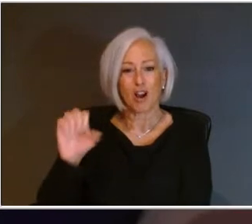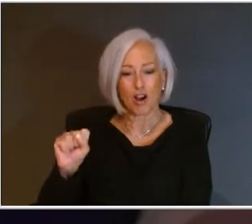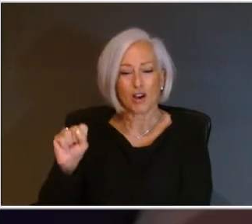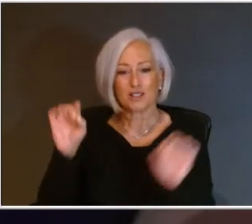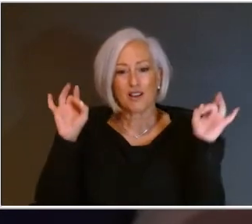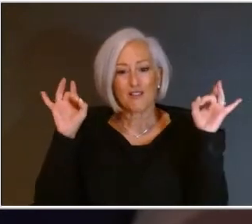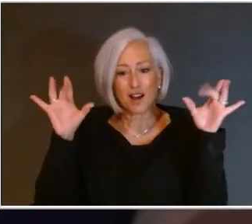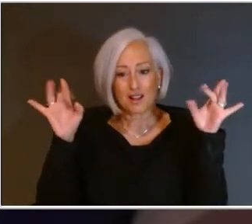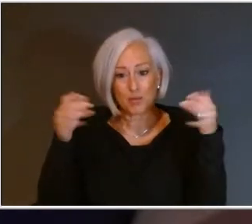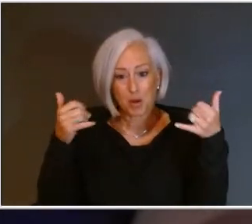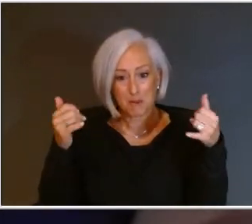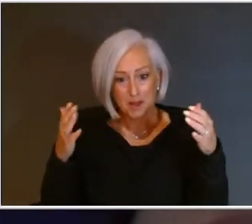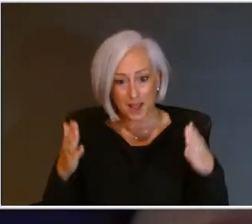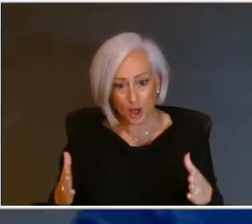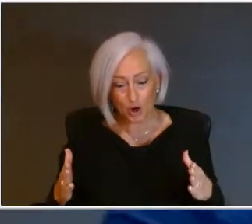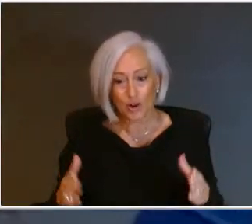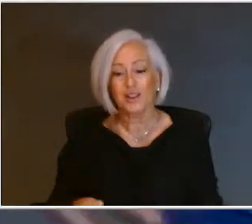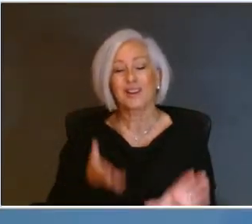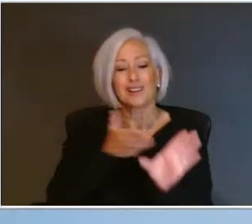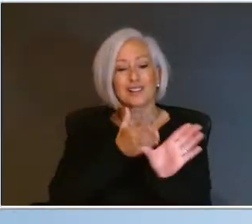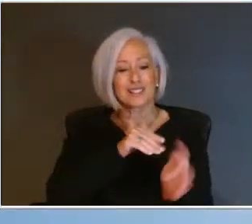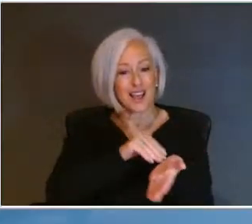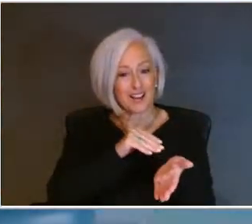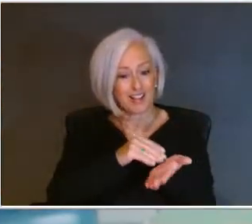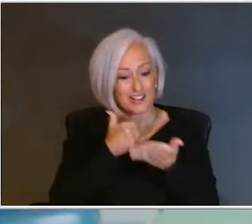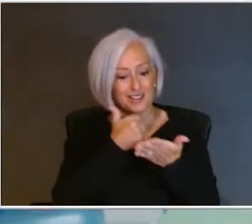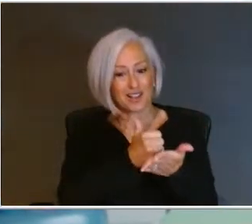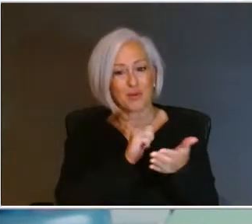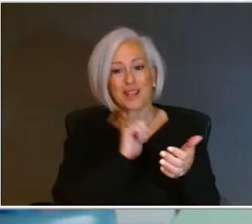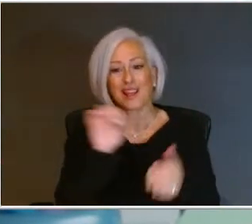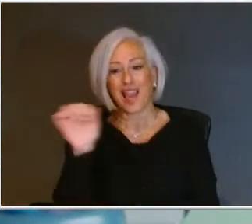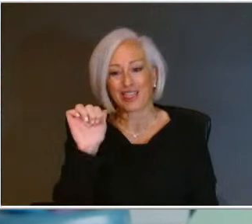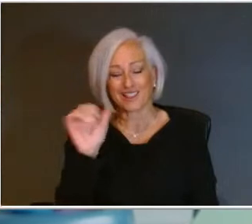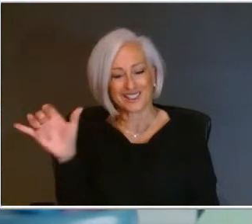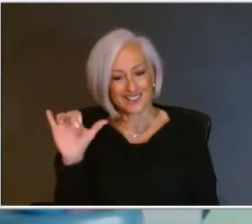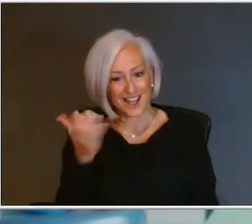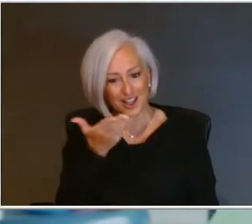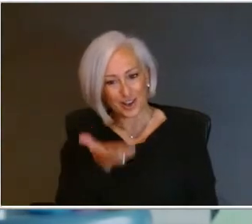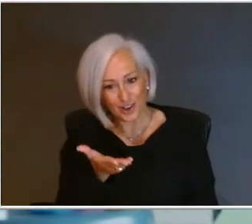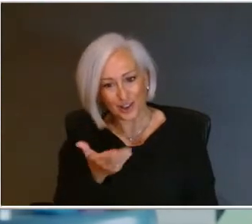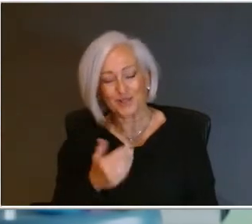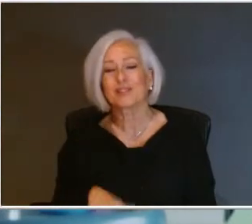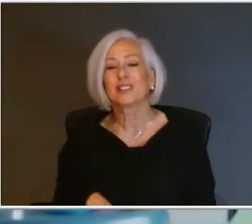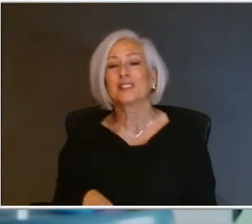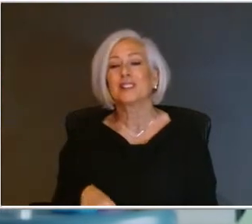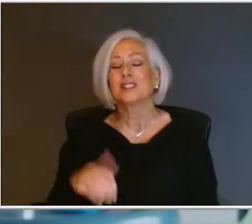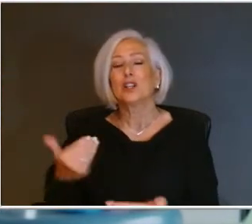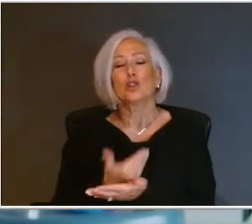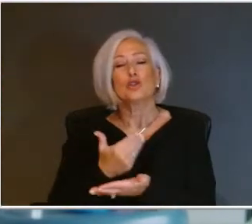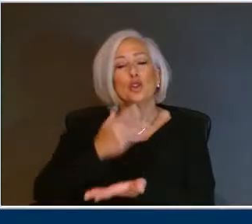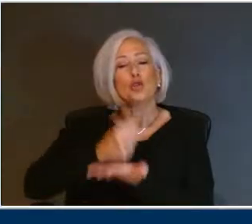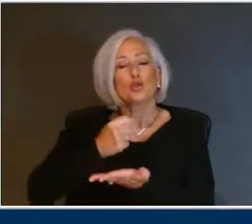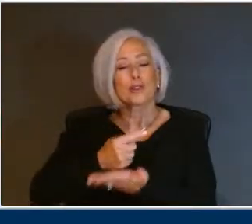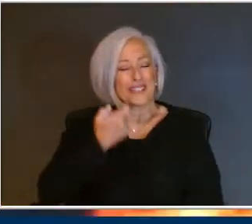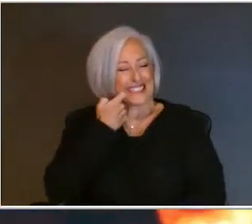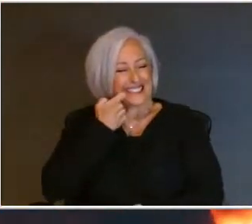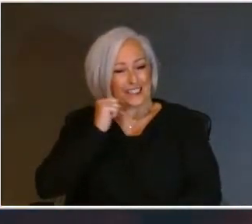helping athletes just like her. Plus, the new tool for treating migraines just approved by the FDA.